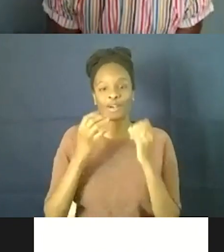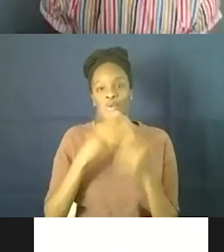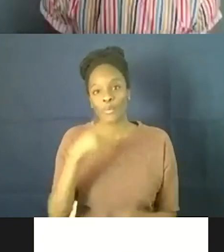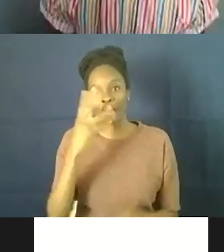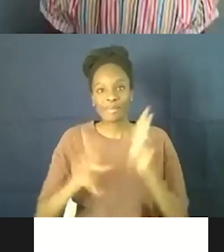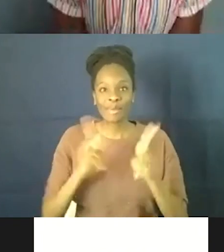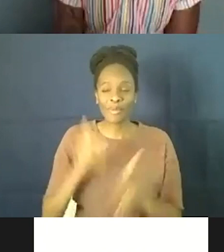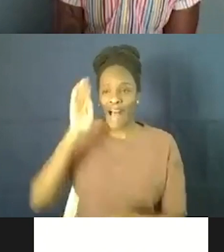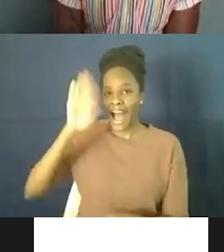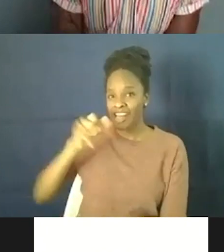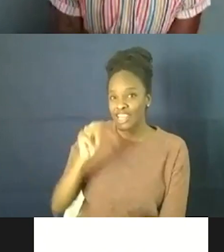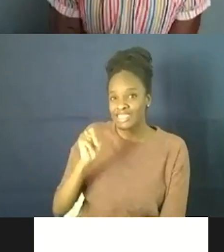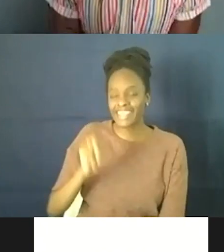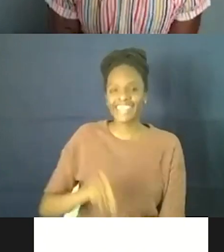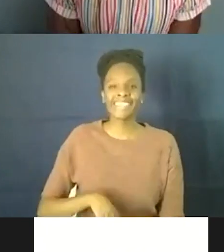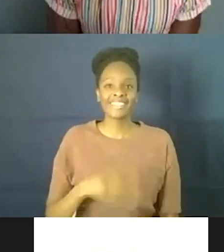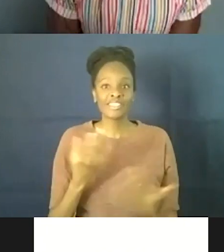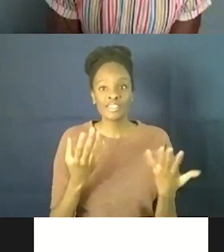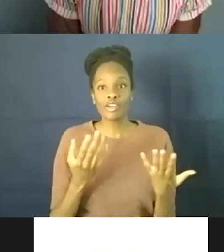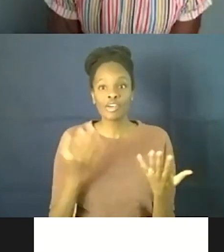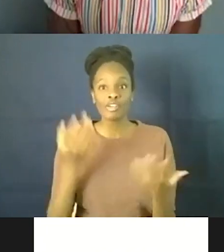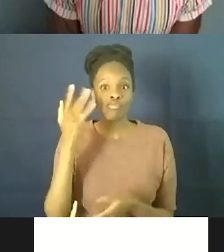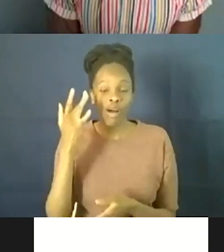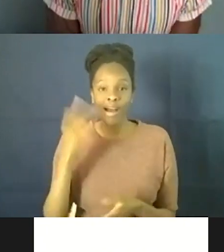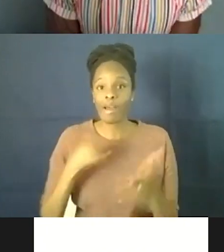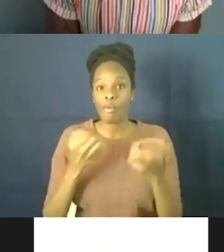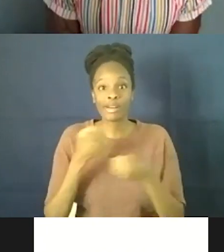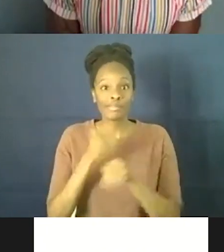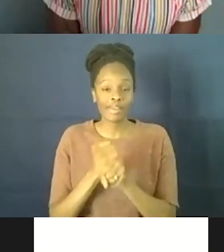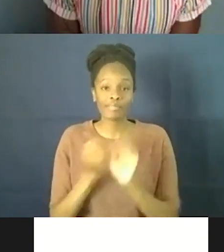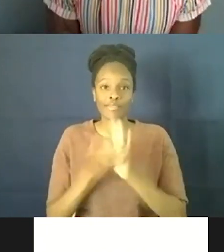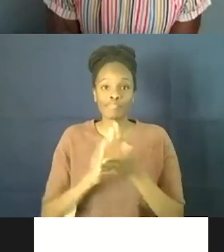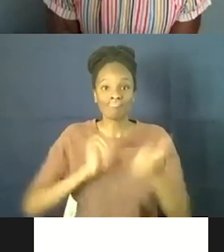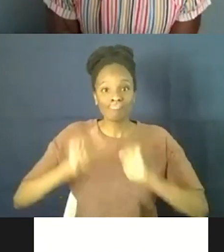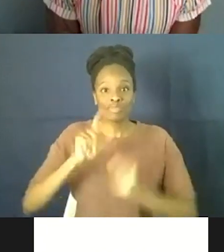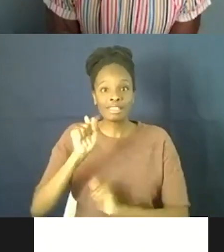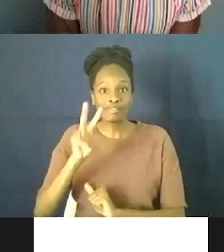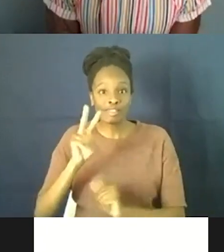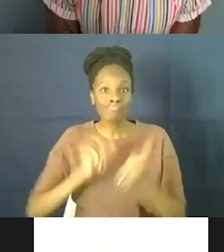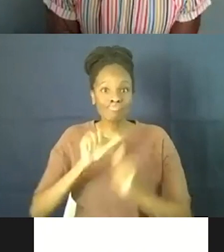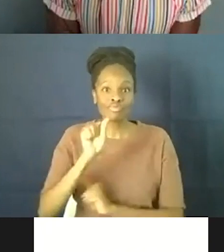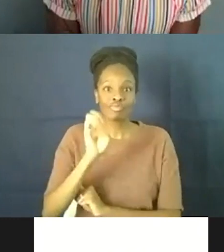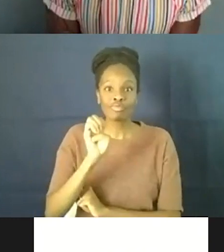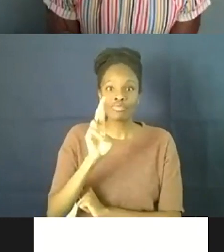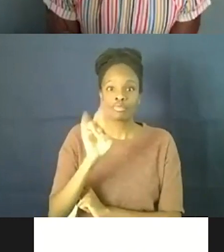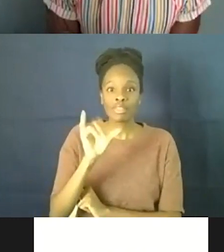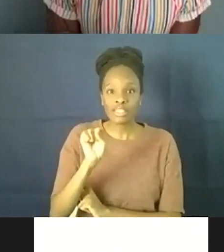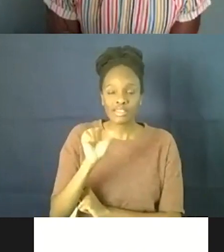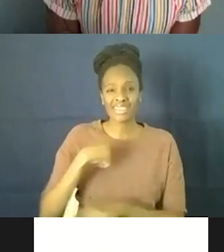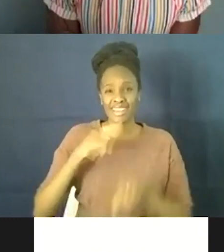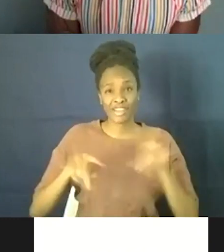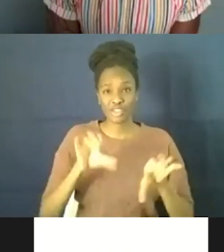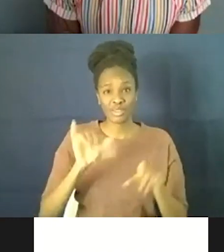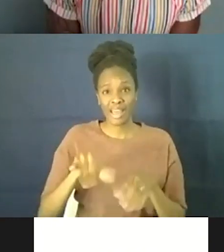I convinced white people to give me money to make it into a series. And, you know, I really wouldn't have been able to do that without the